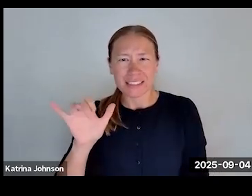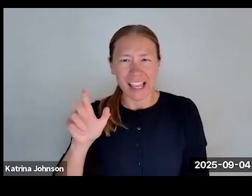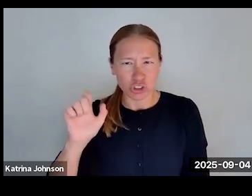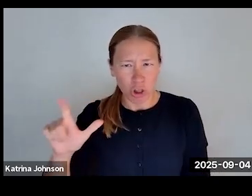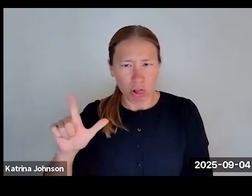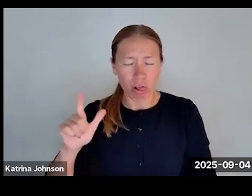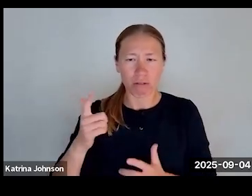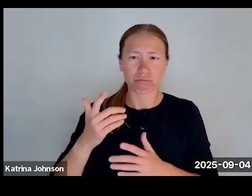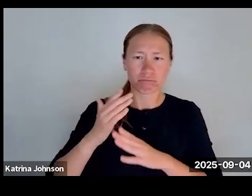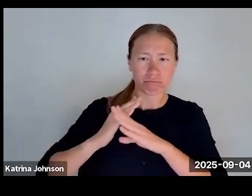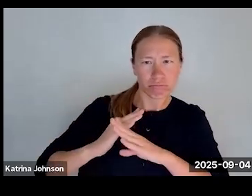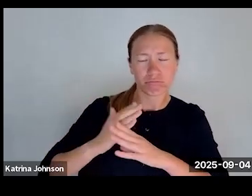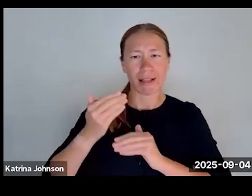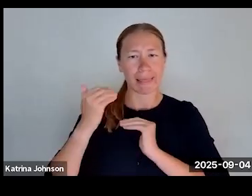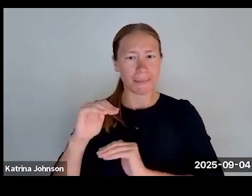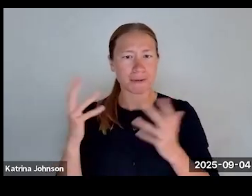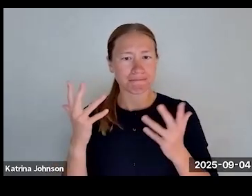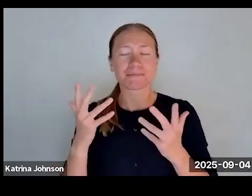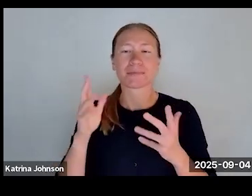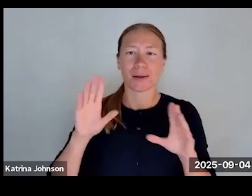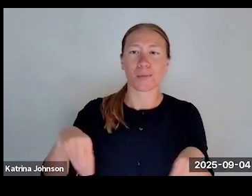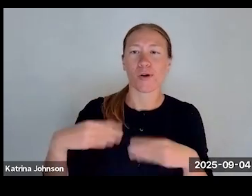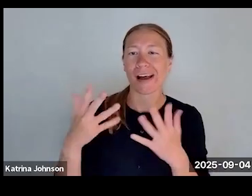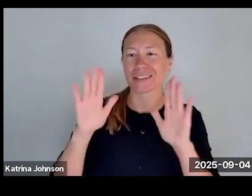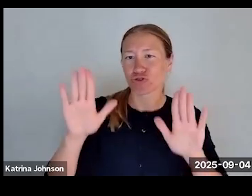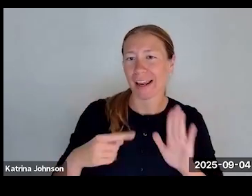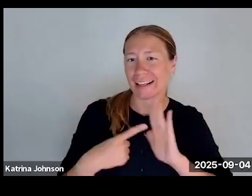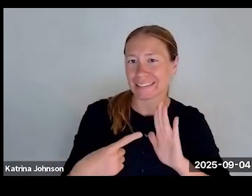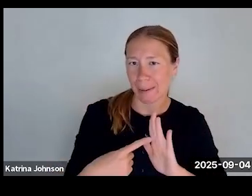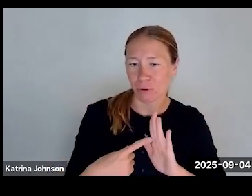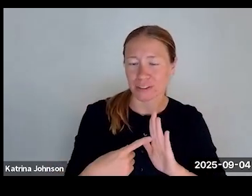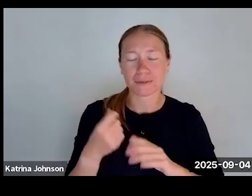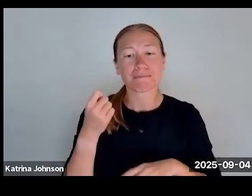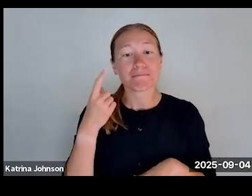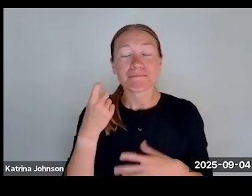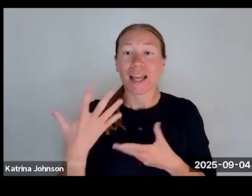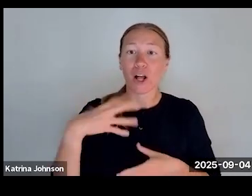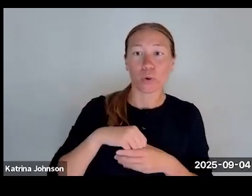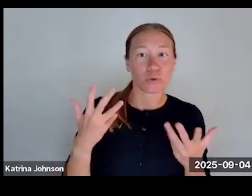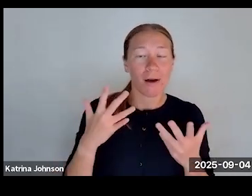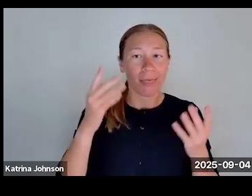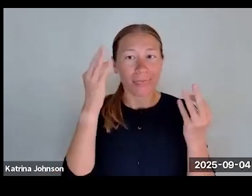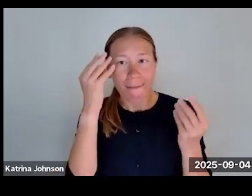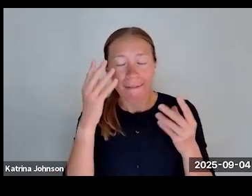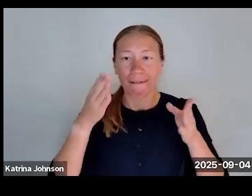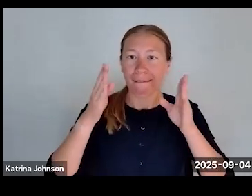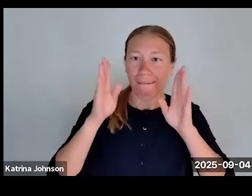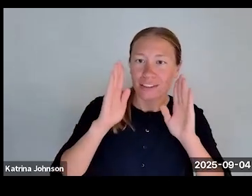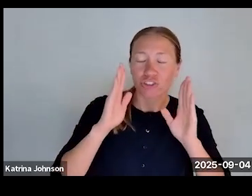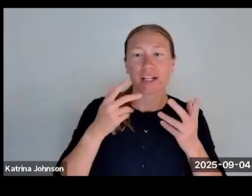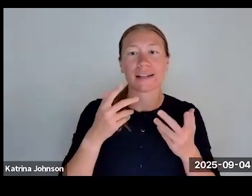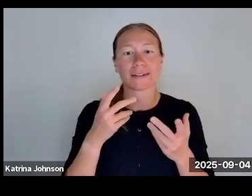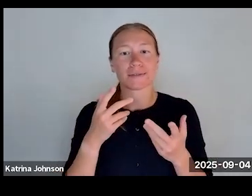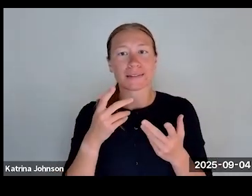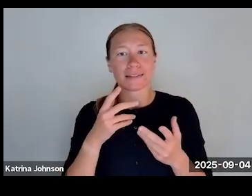us with great examples of exactly what this covers, including activities like thinking, concentrating,